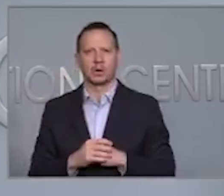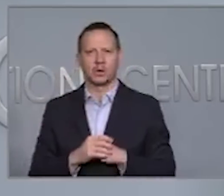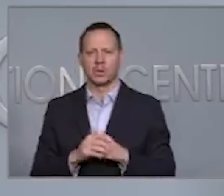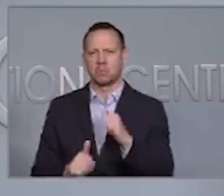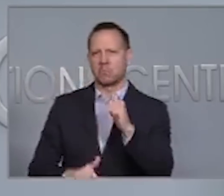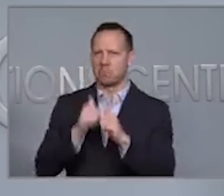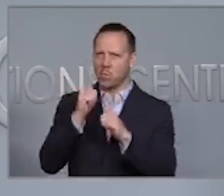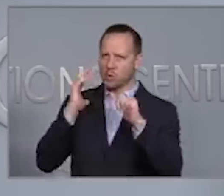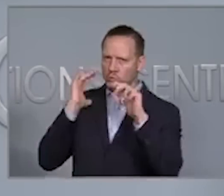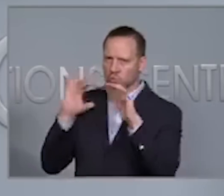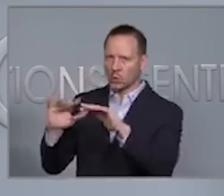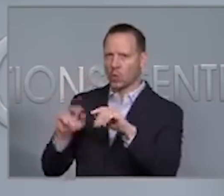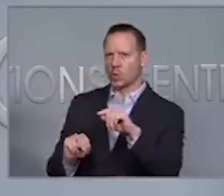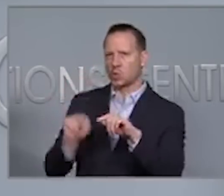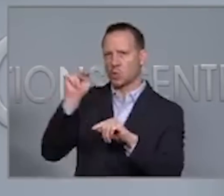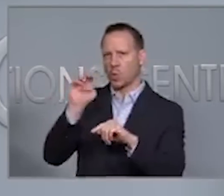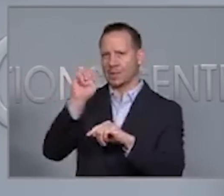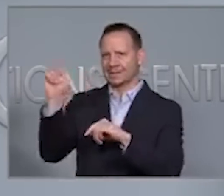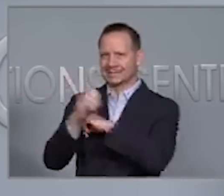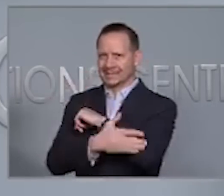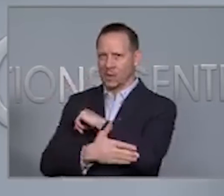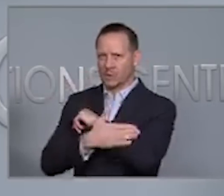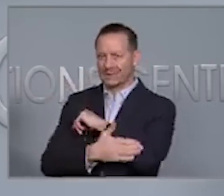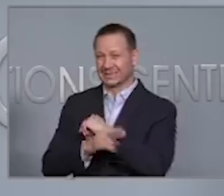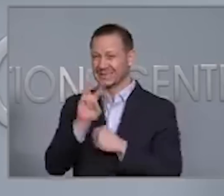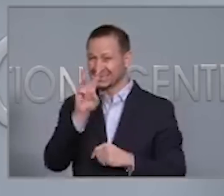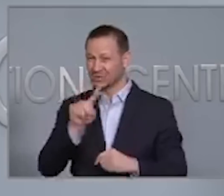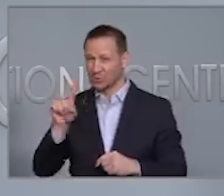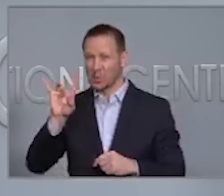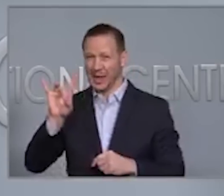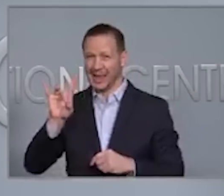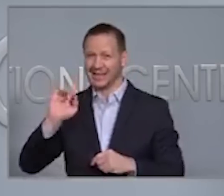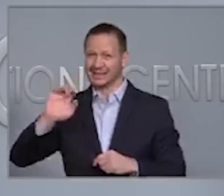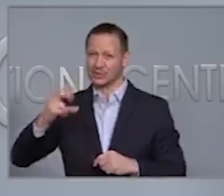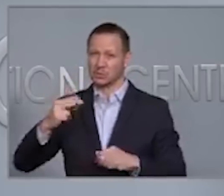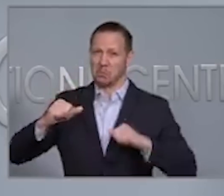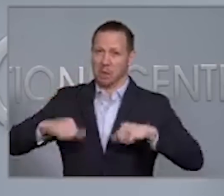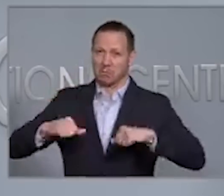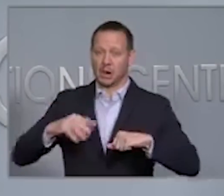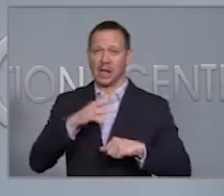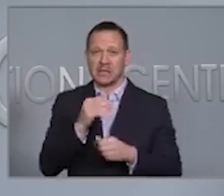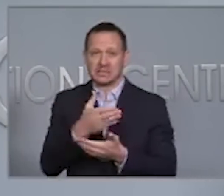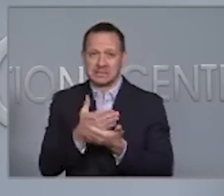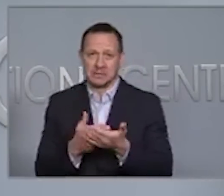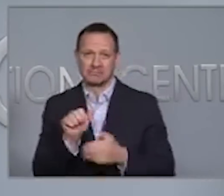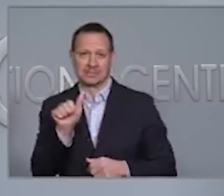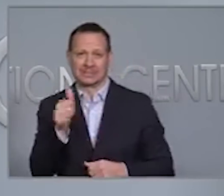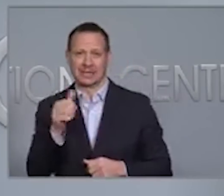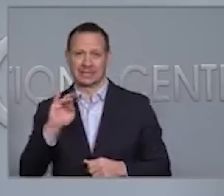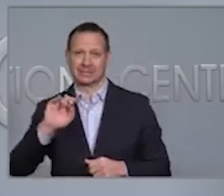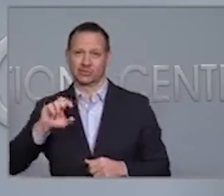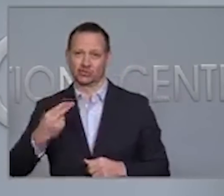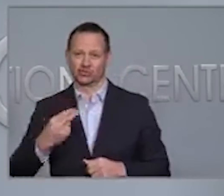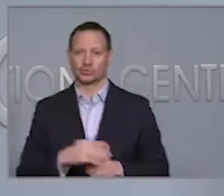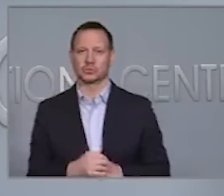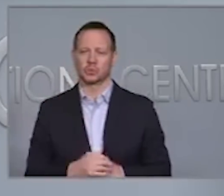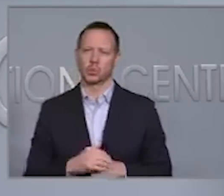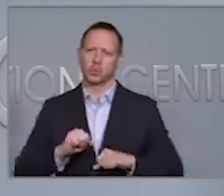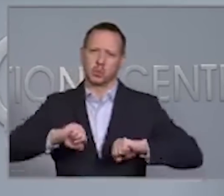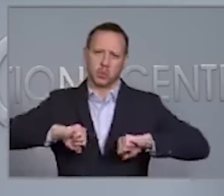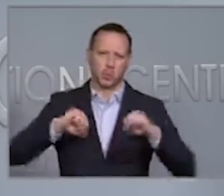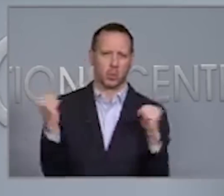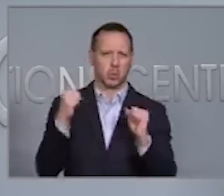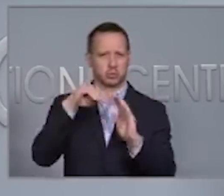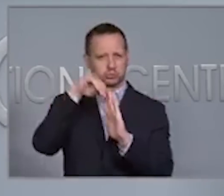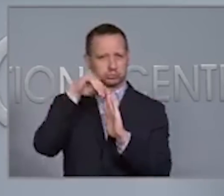the northeastern counties, where 6 to 8 inches are possible and up to 10 inches locally. There will be bitterly cold temperatures